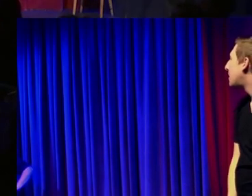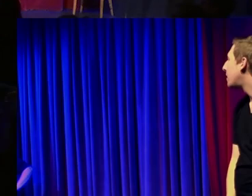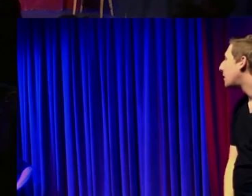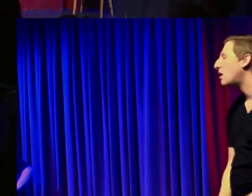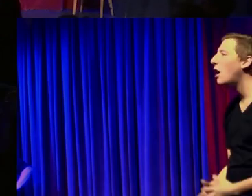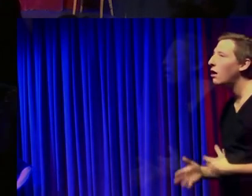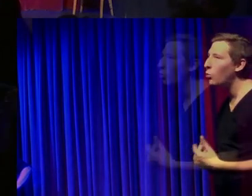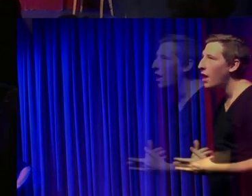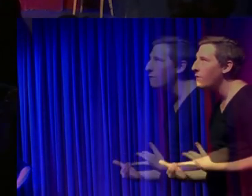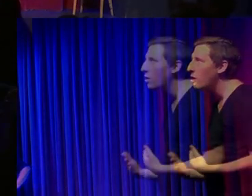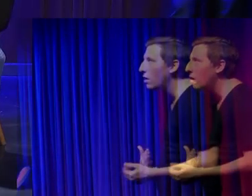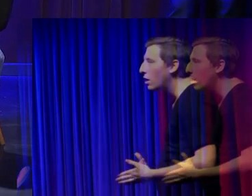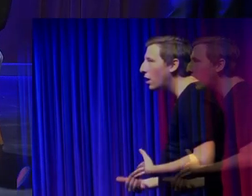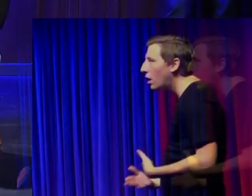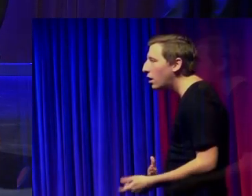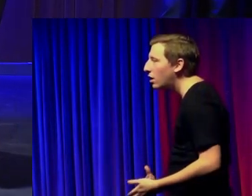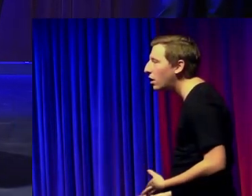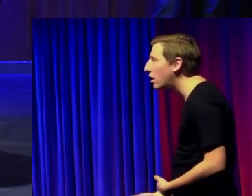Whatever.